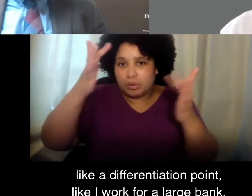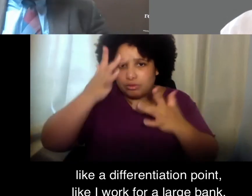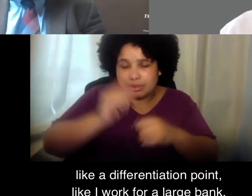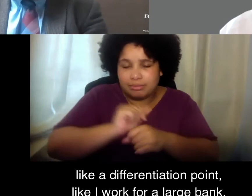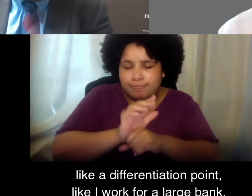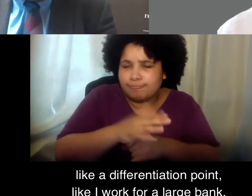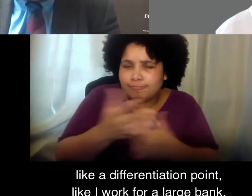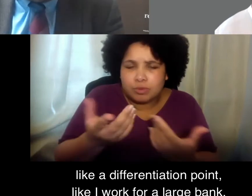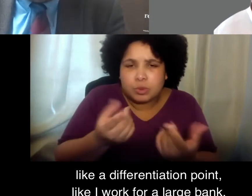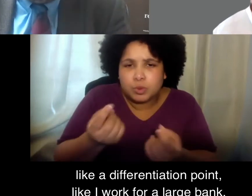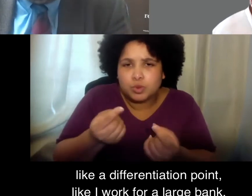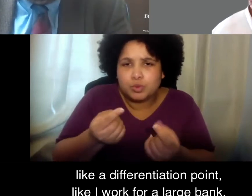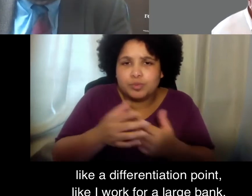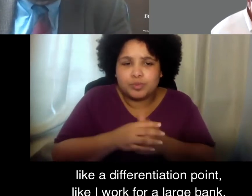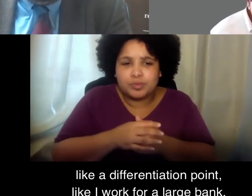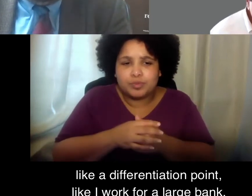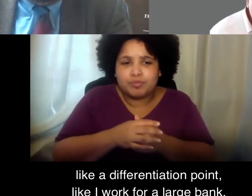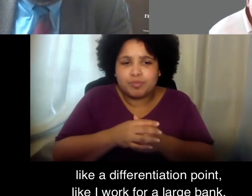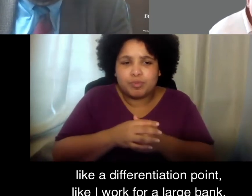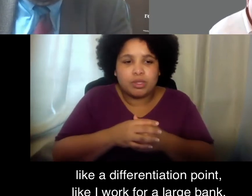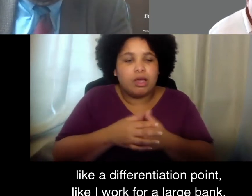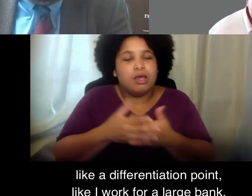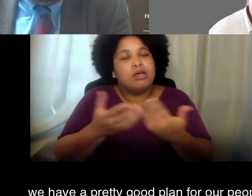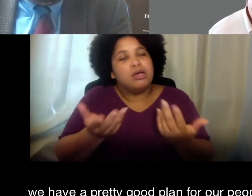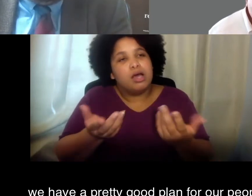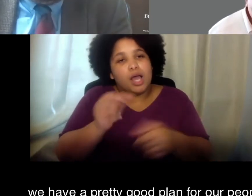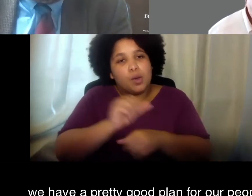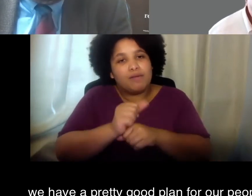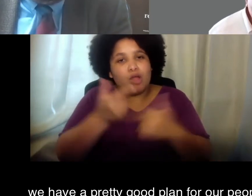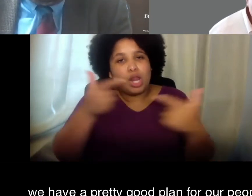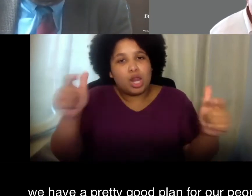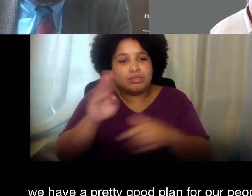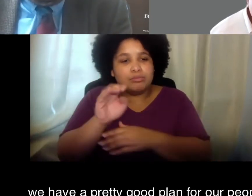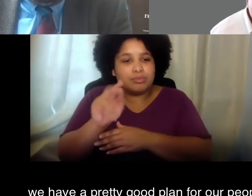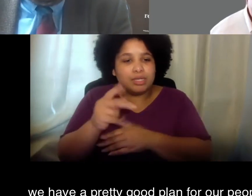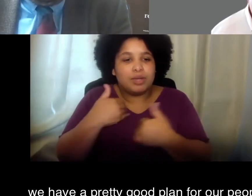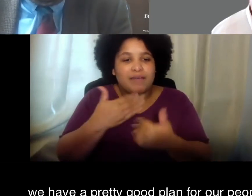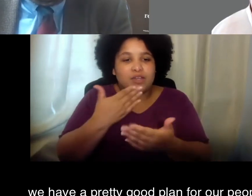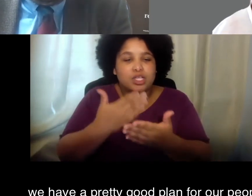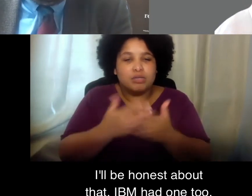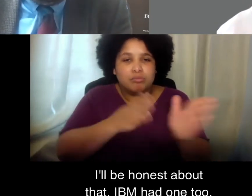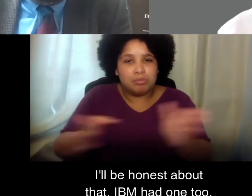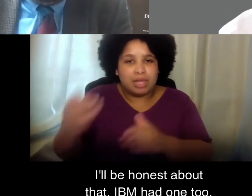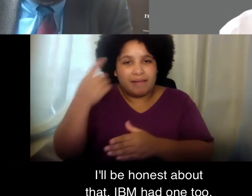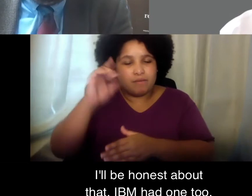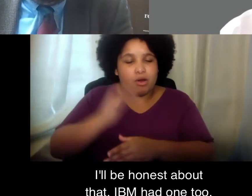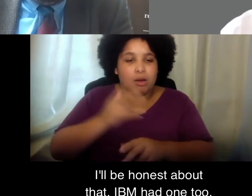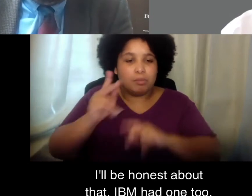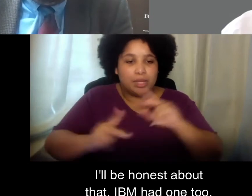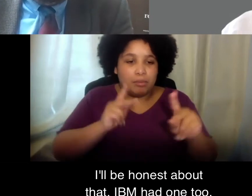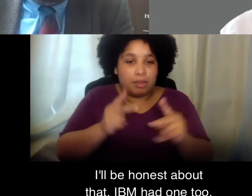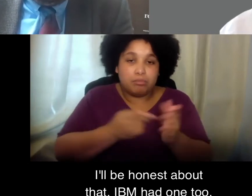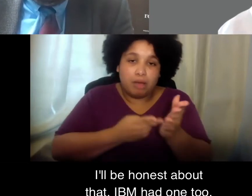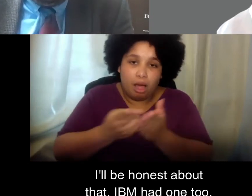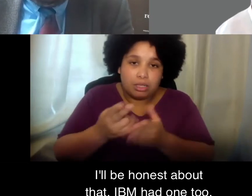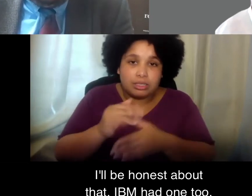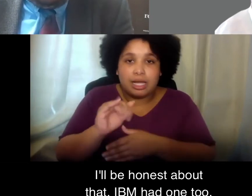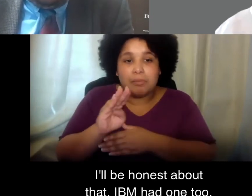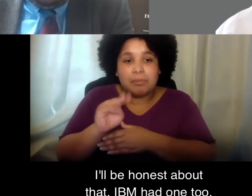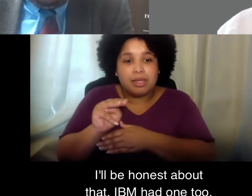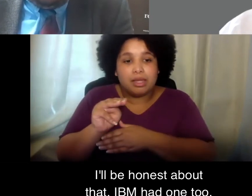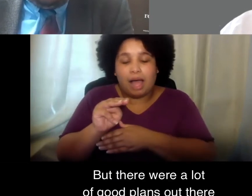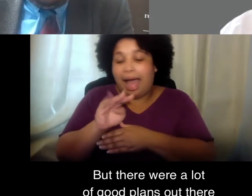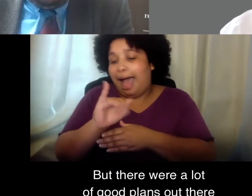like a differentiation point. Like I work for a large bank. We have a pretty good plan for our people. I'll be honest about that. IBM had one